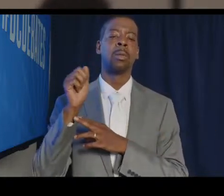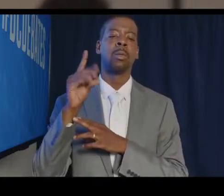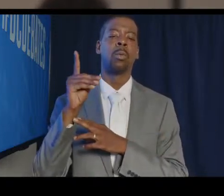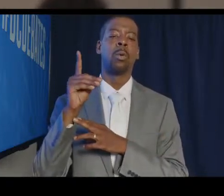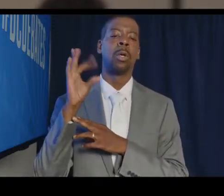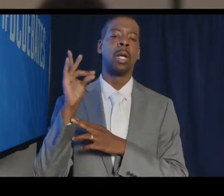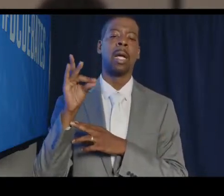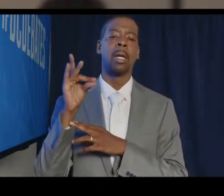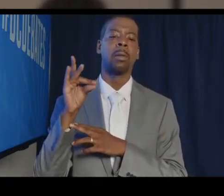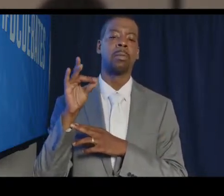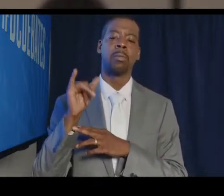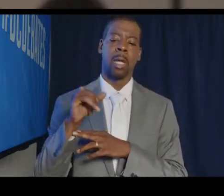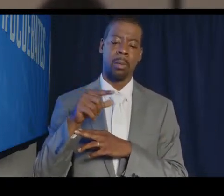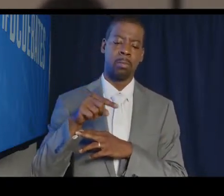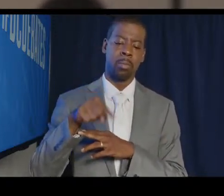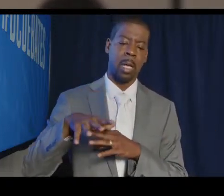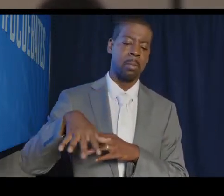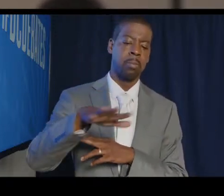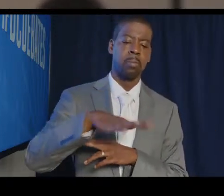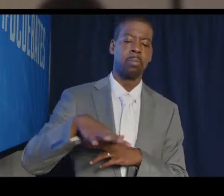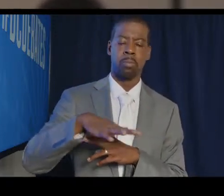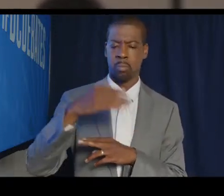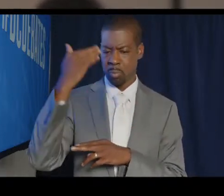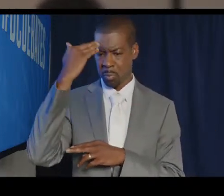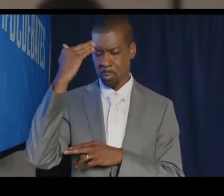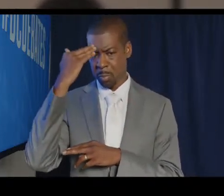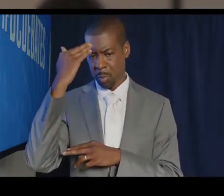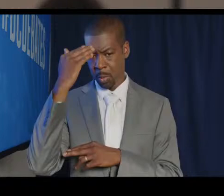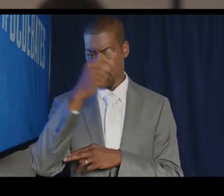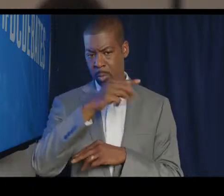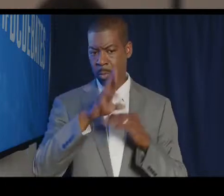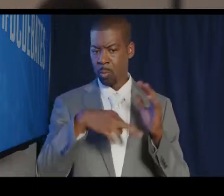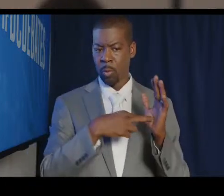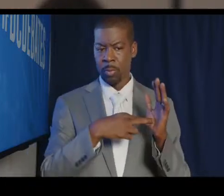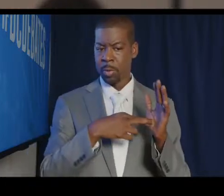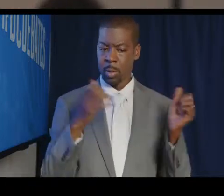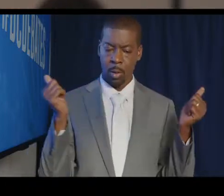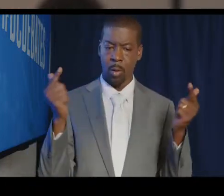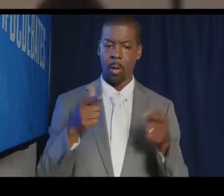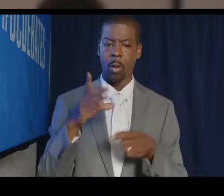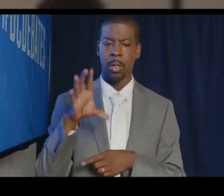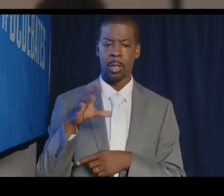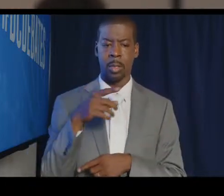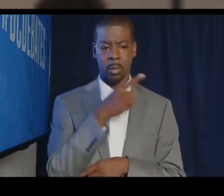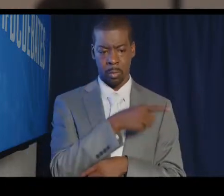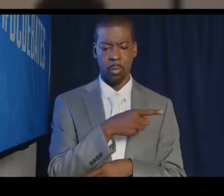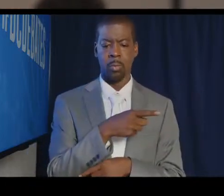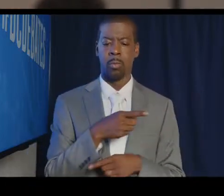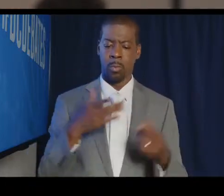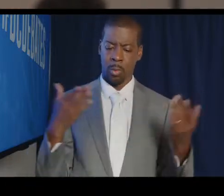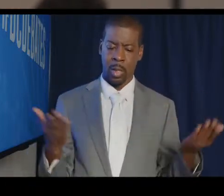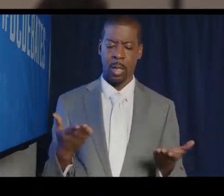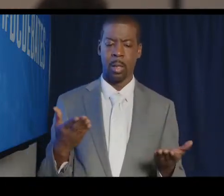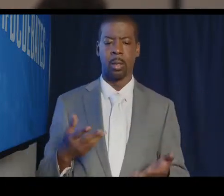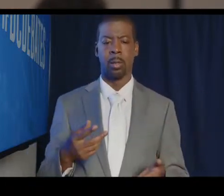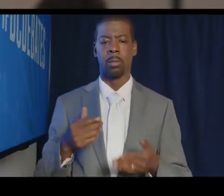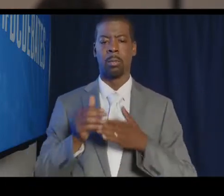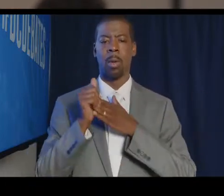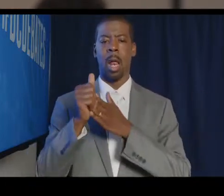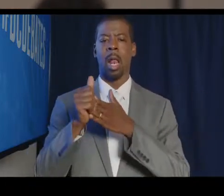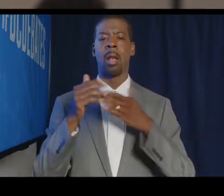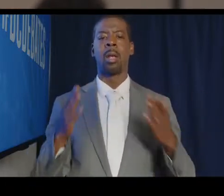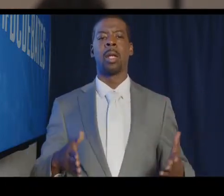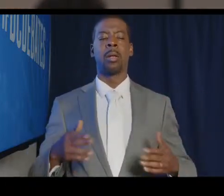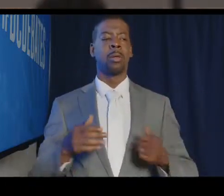there know, as an at-large council member who represents the whole city, you're also there for them in this moment where maybe leadership's a little bit